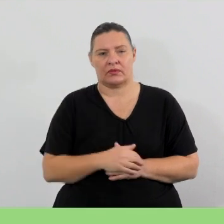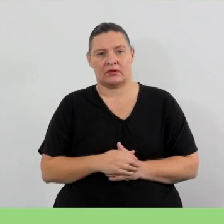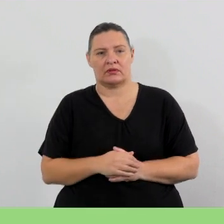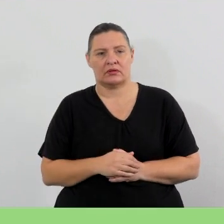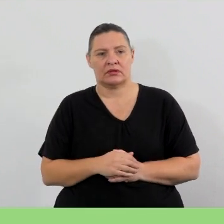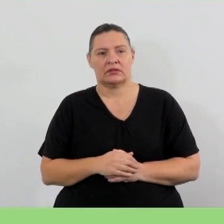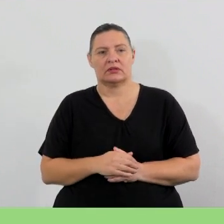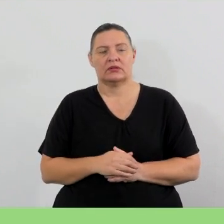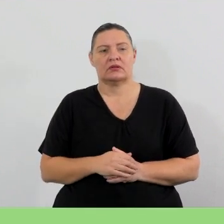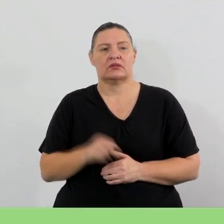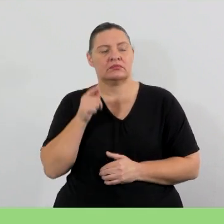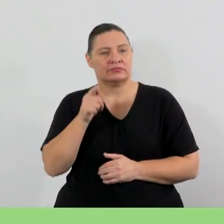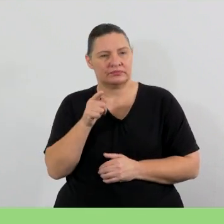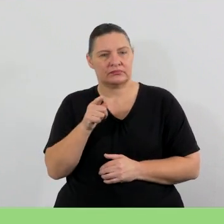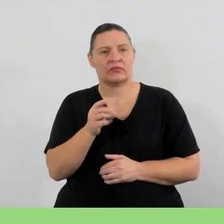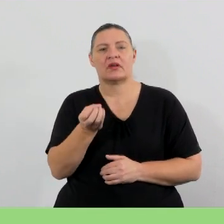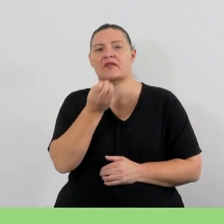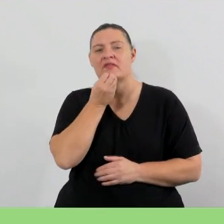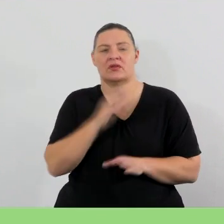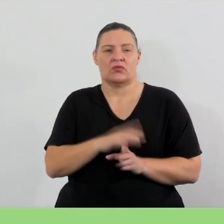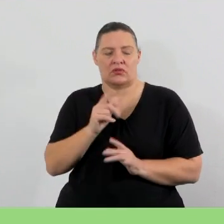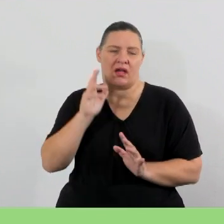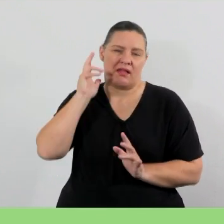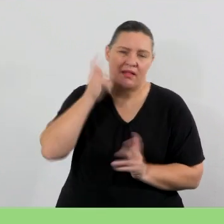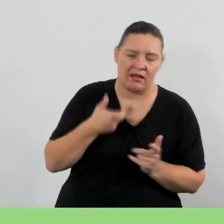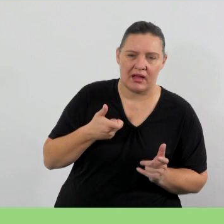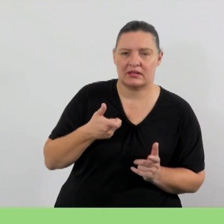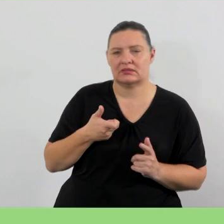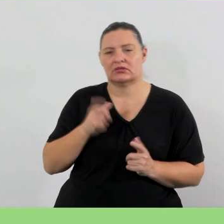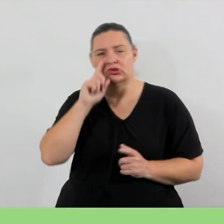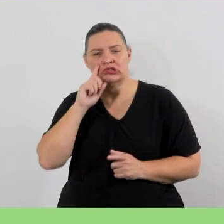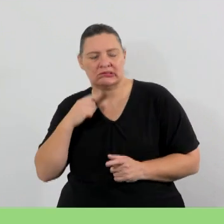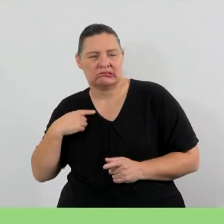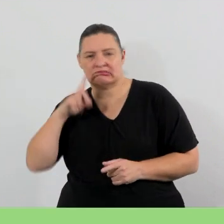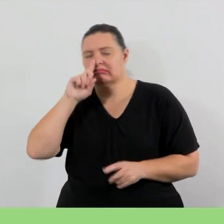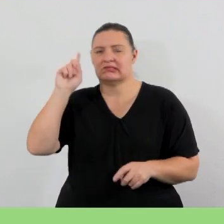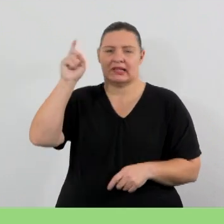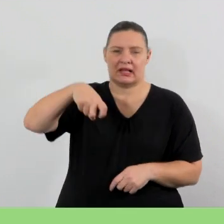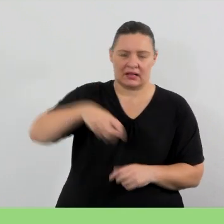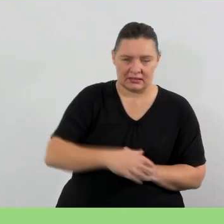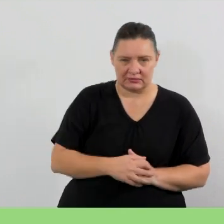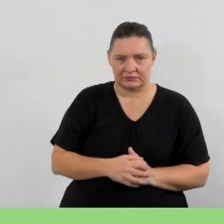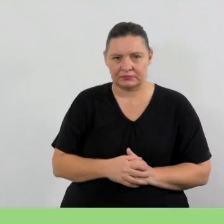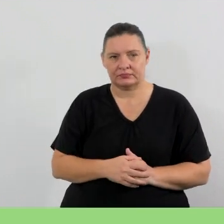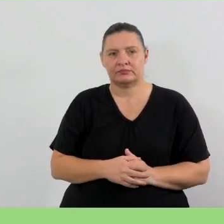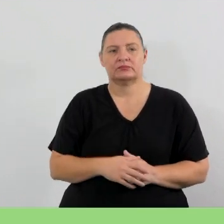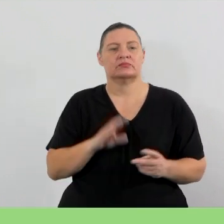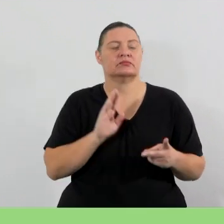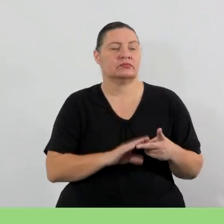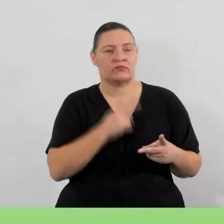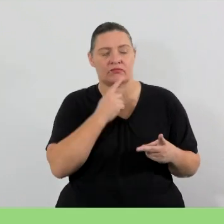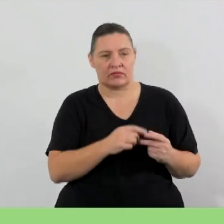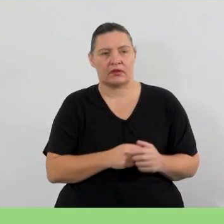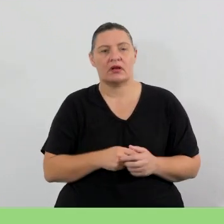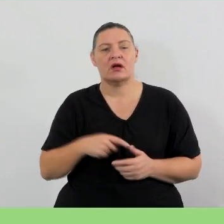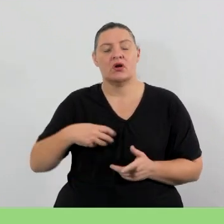Predators. So these are the organisms that normally feed on them, the lions, the cheetahs, and the eagles. Right, our second one